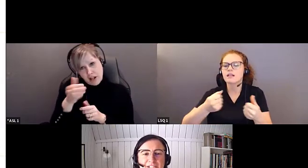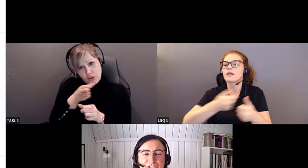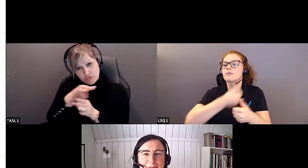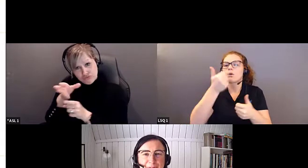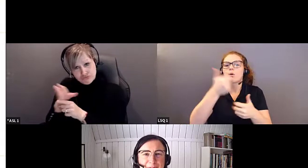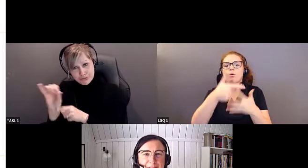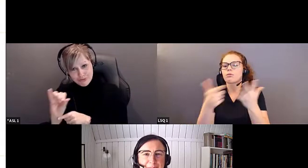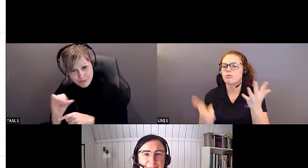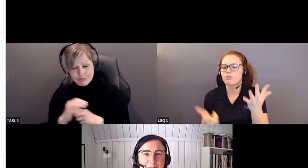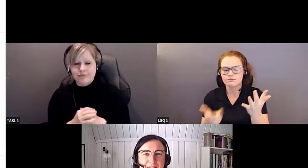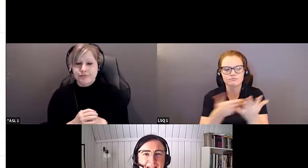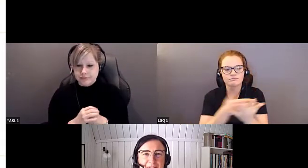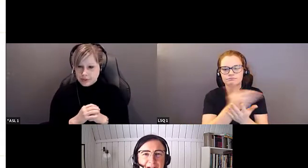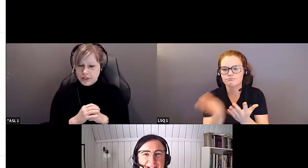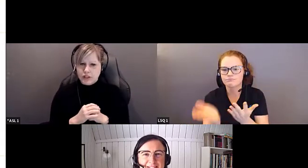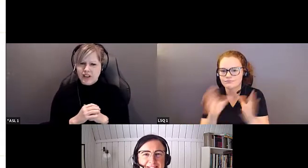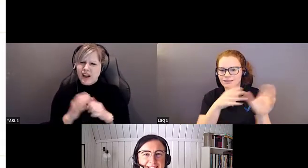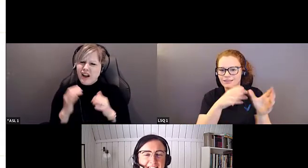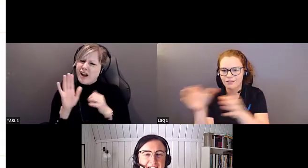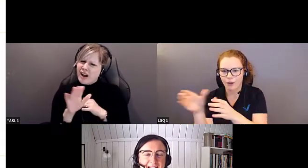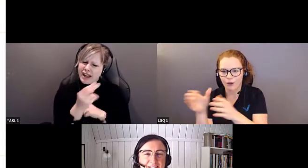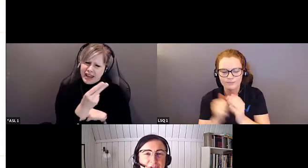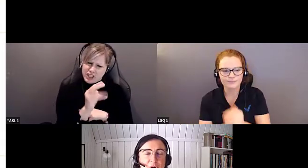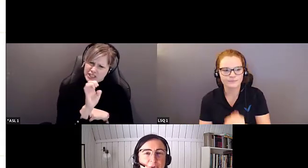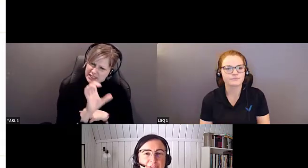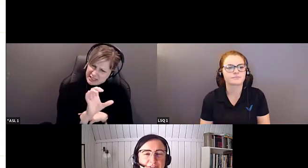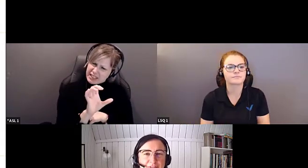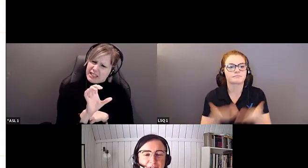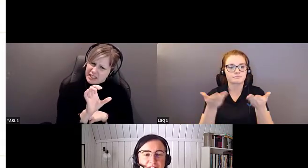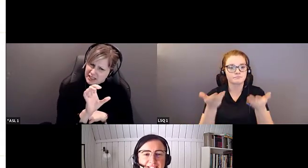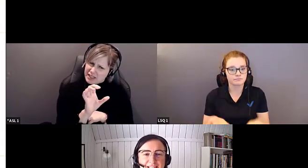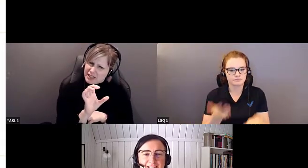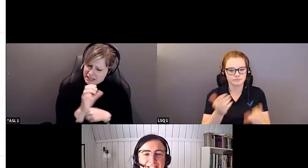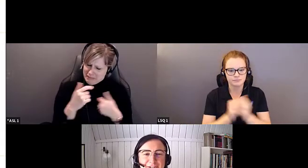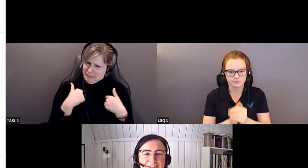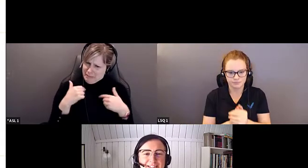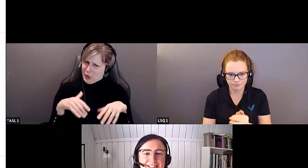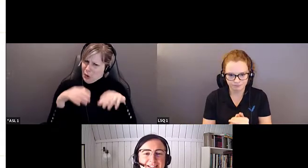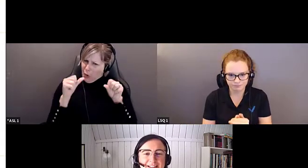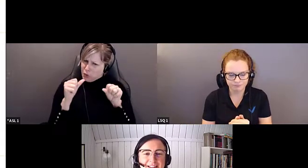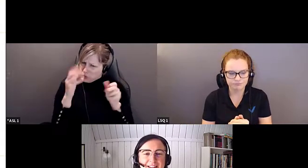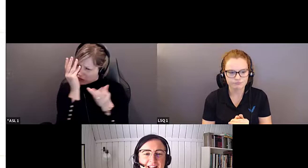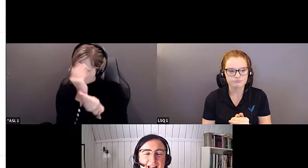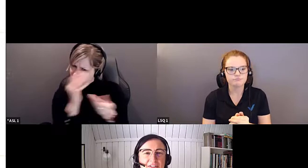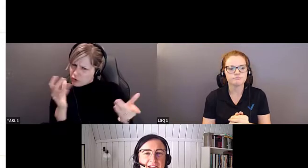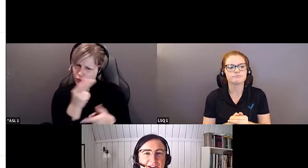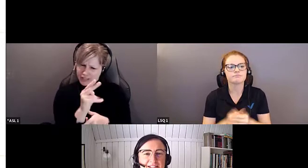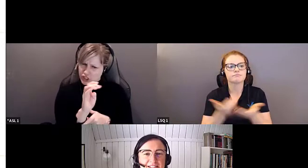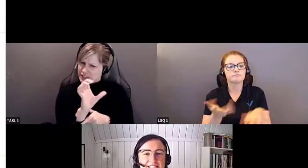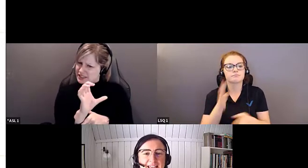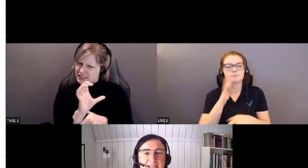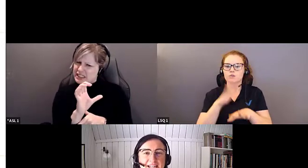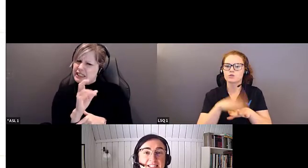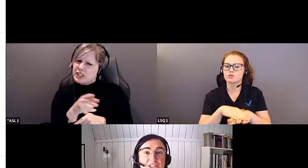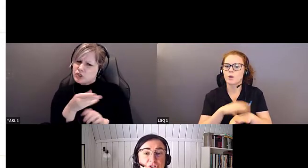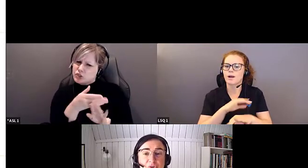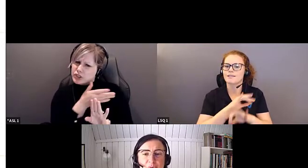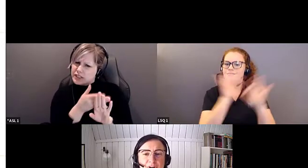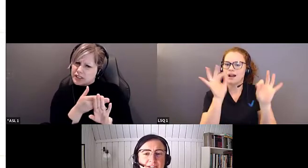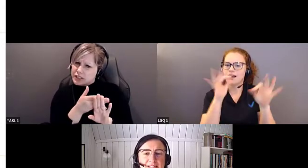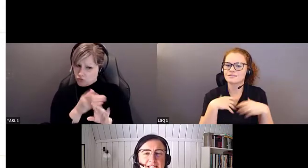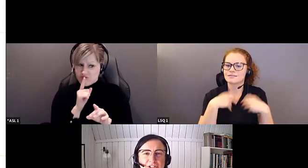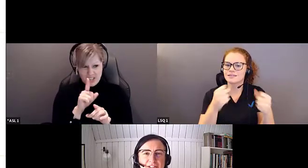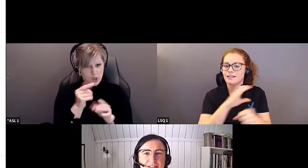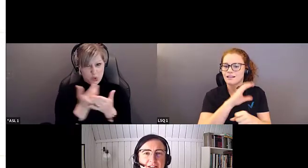I wanted to share with you a little bit about Healthcare Excellence Canada as your host for this series. Healthcare Excellence Canada is a